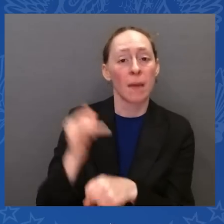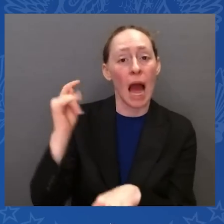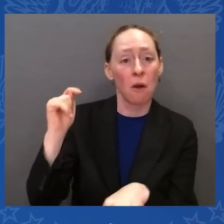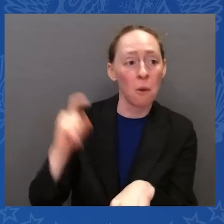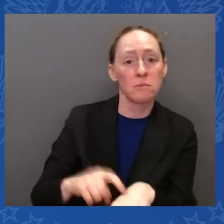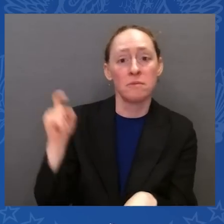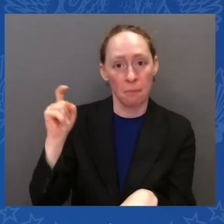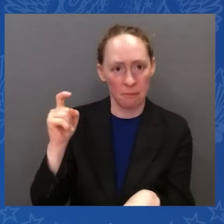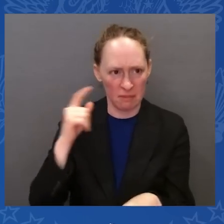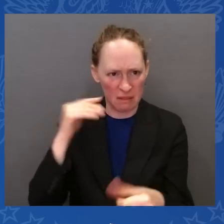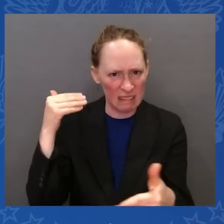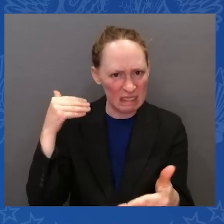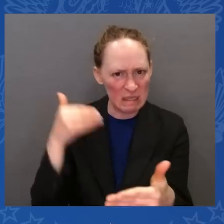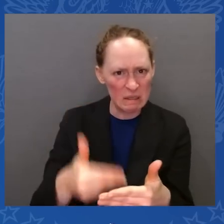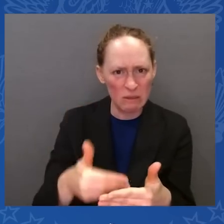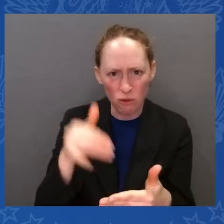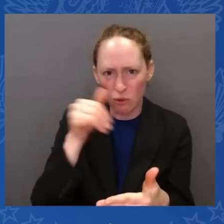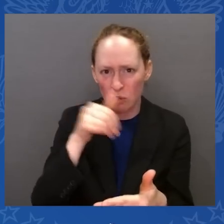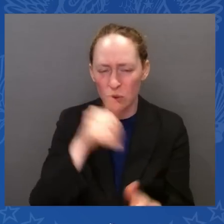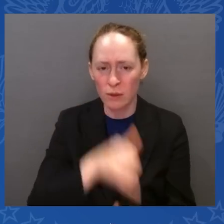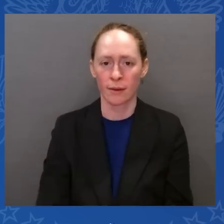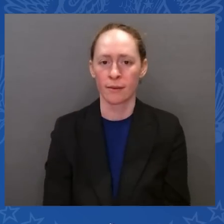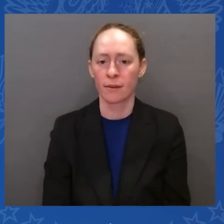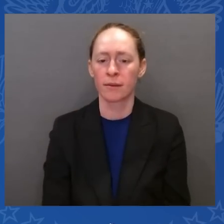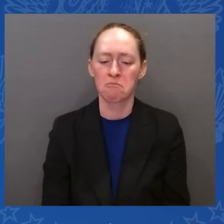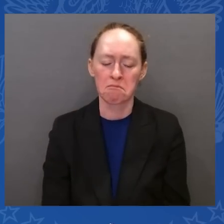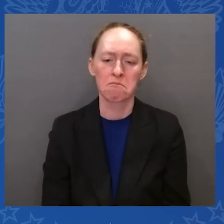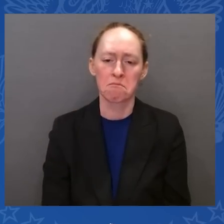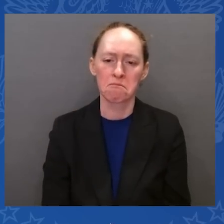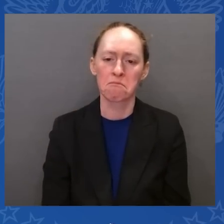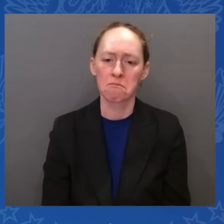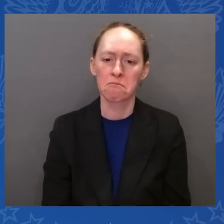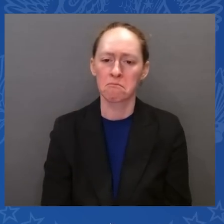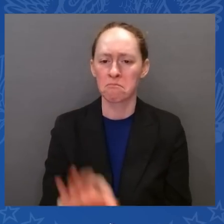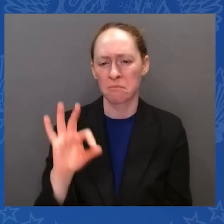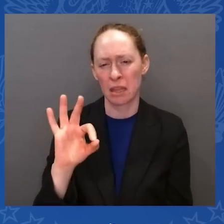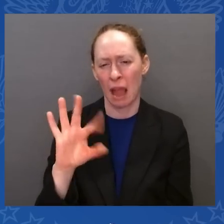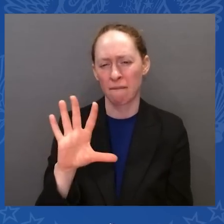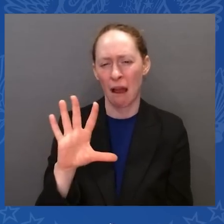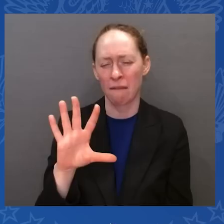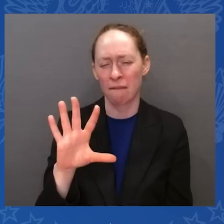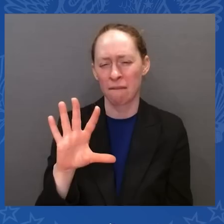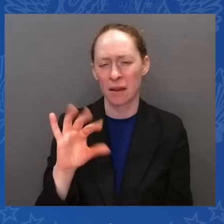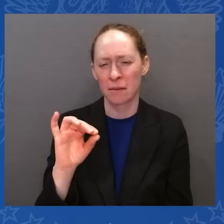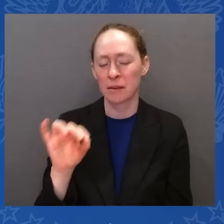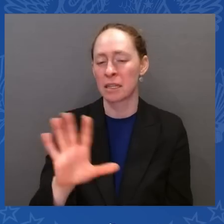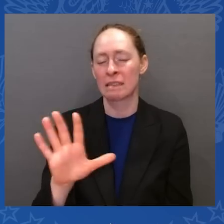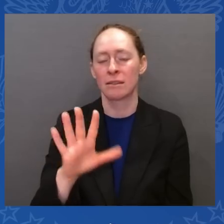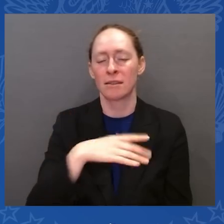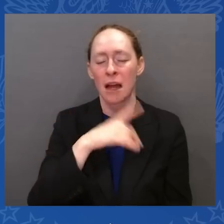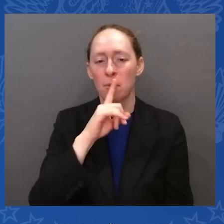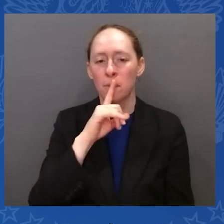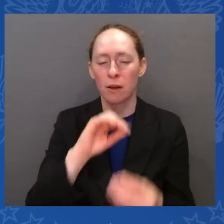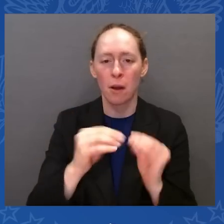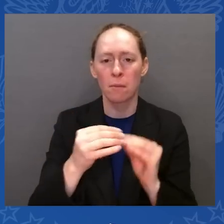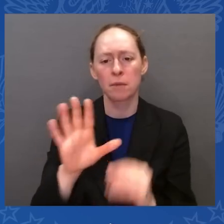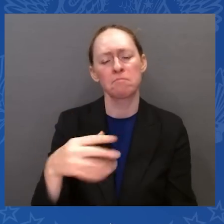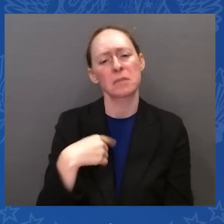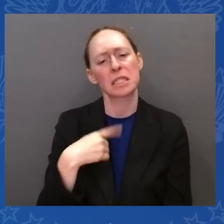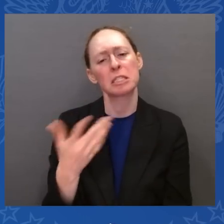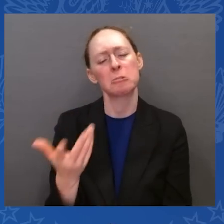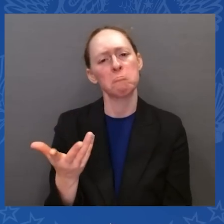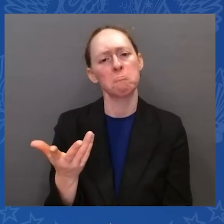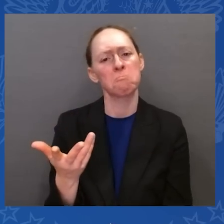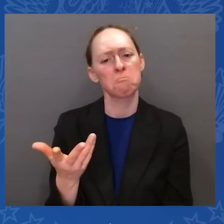point that a default can be avoided with so little time left? Well, I'm absolutely certain because